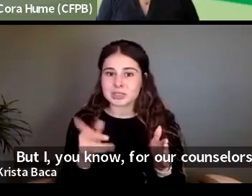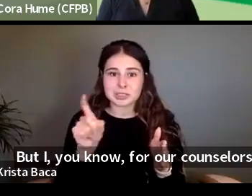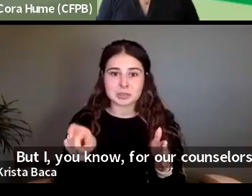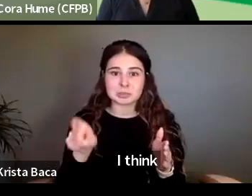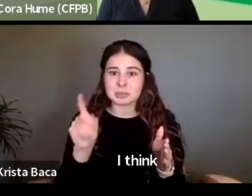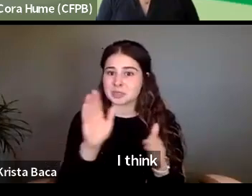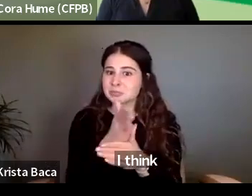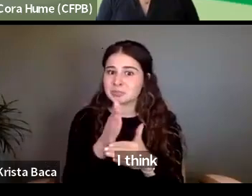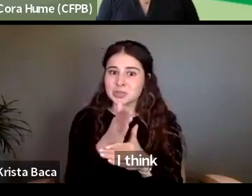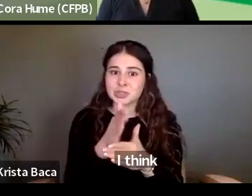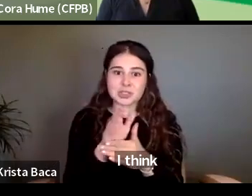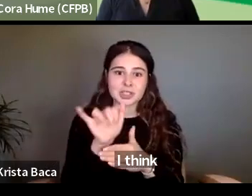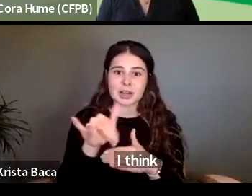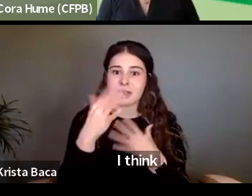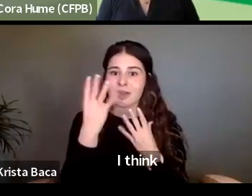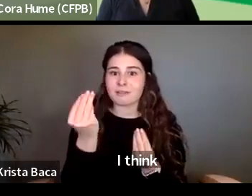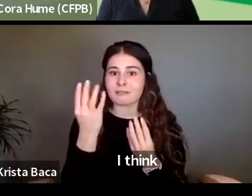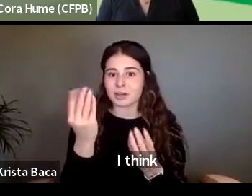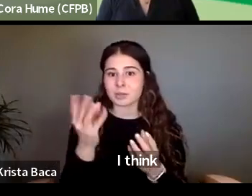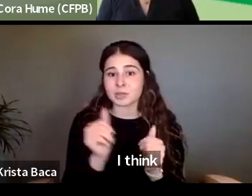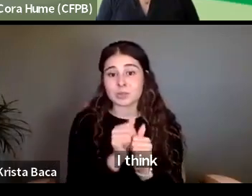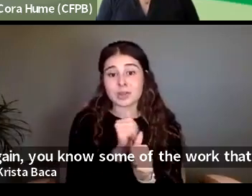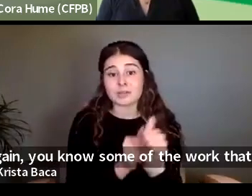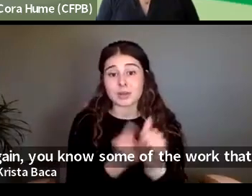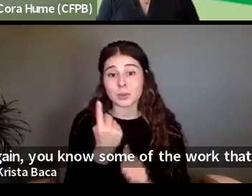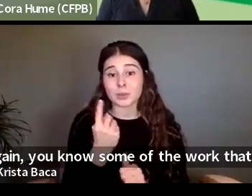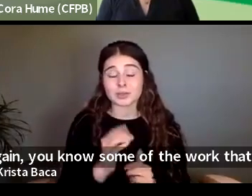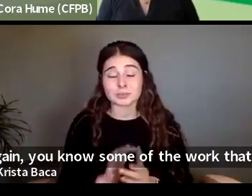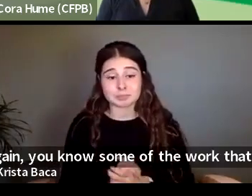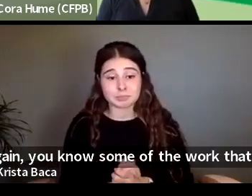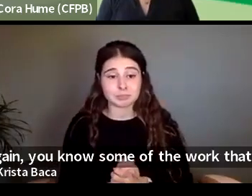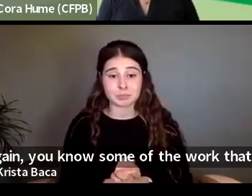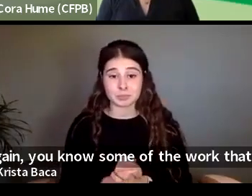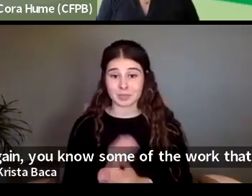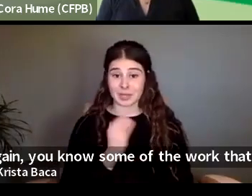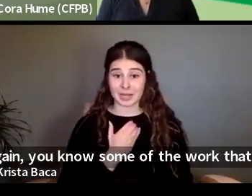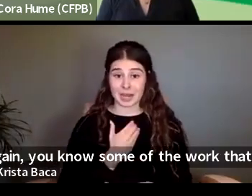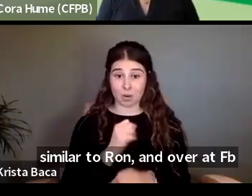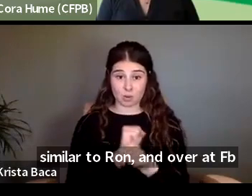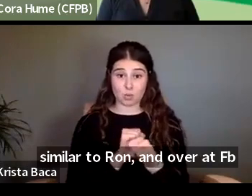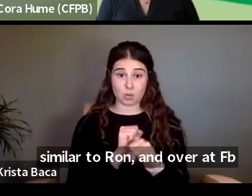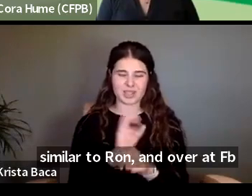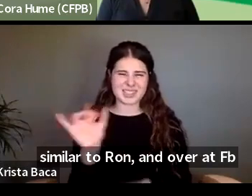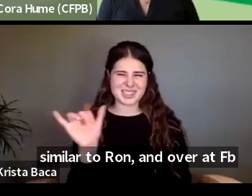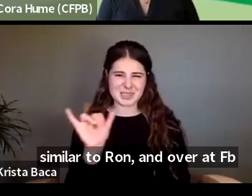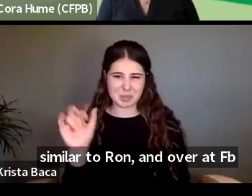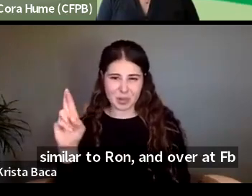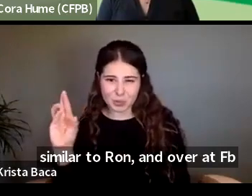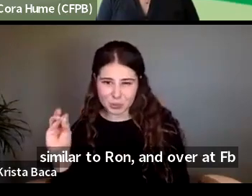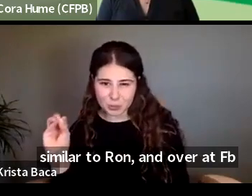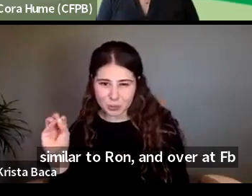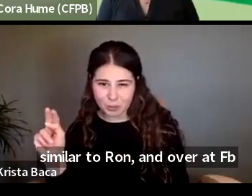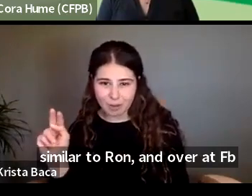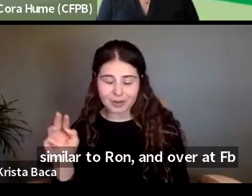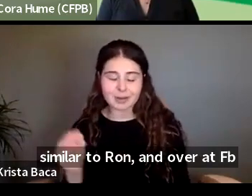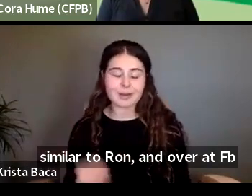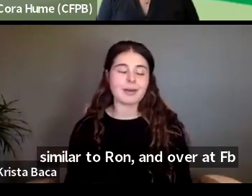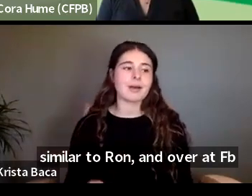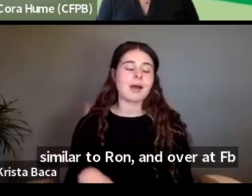do, very similar to Ron and over at FDIC is with our platform, we